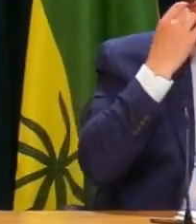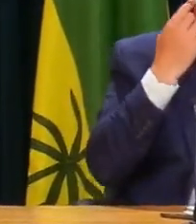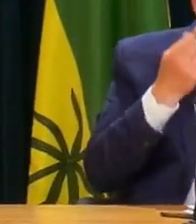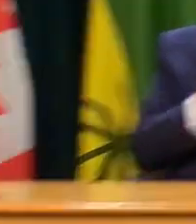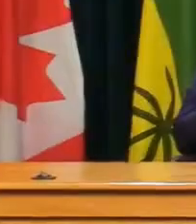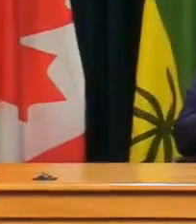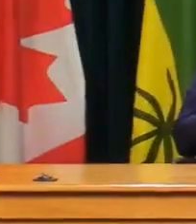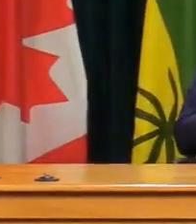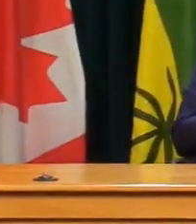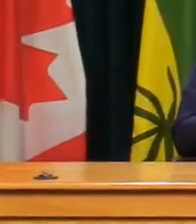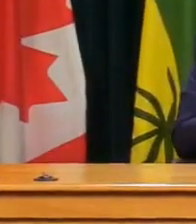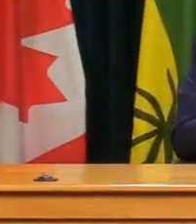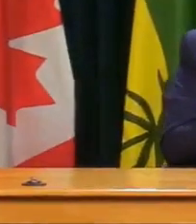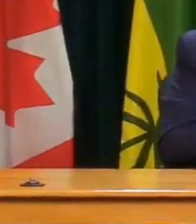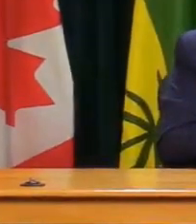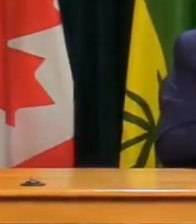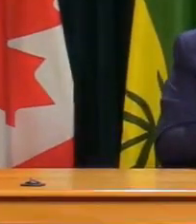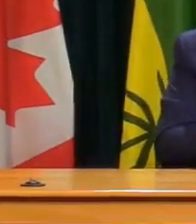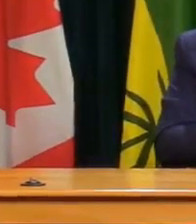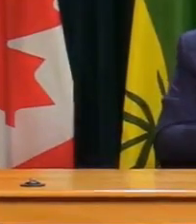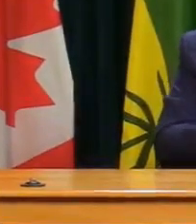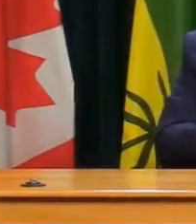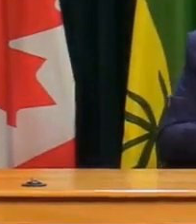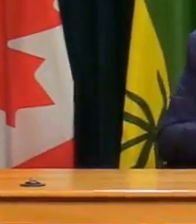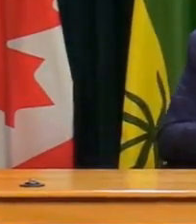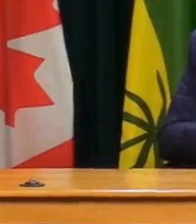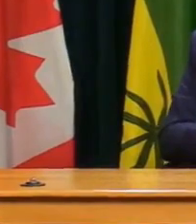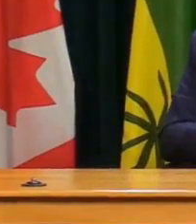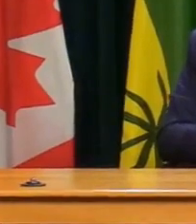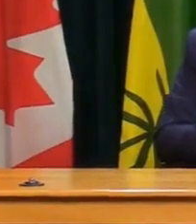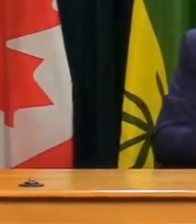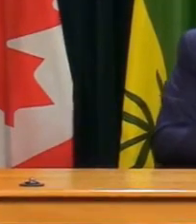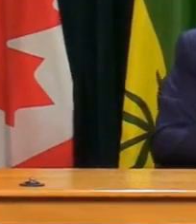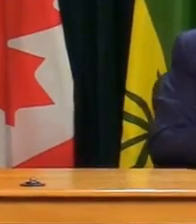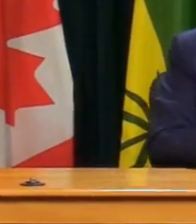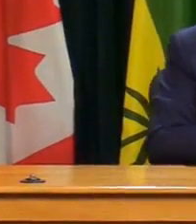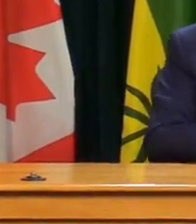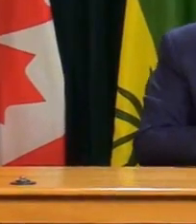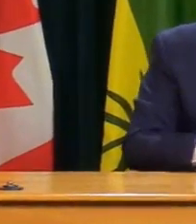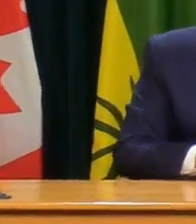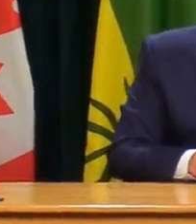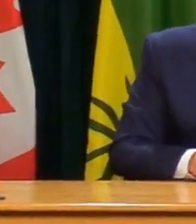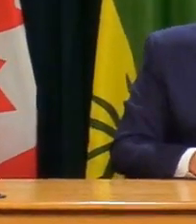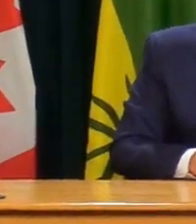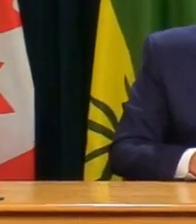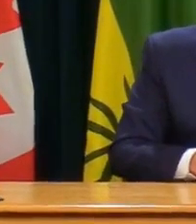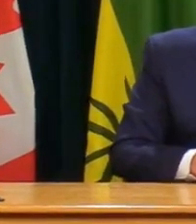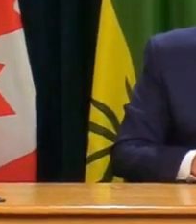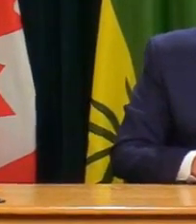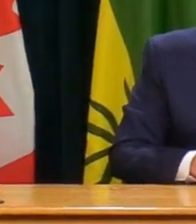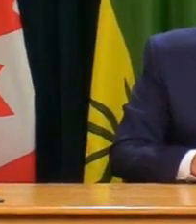ultimately in our communities. But Dr. Shahab, a little more to add on that. Yeah, I'd just like to again start by